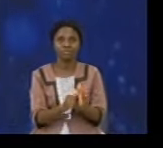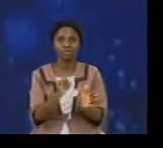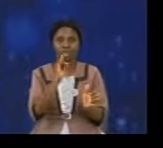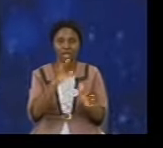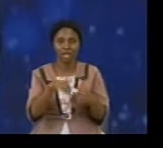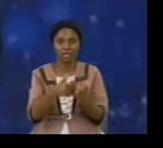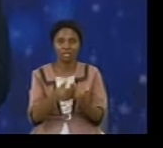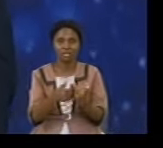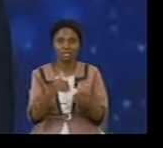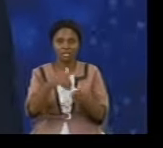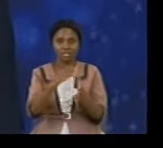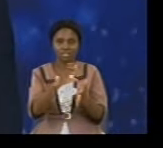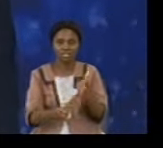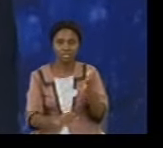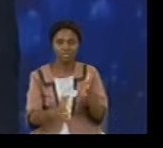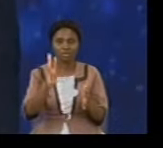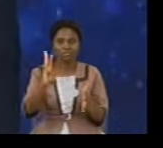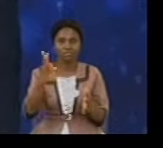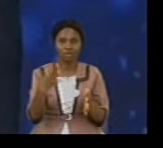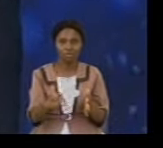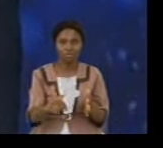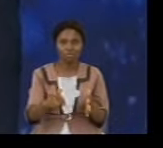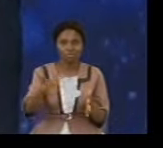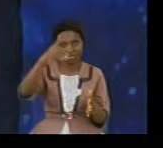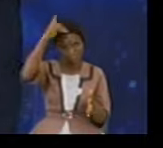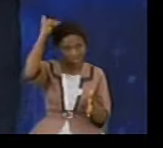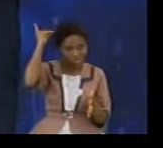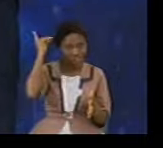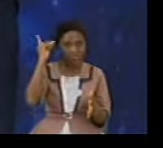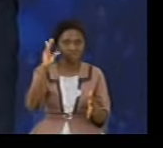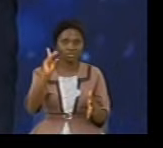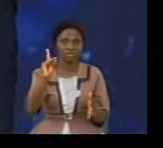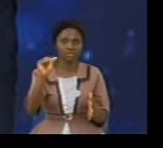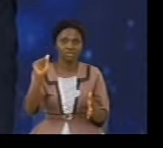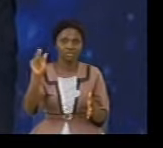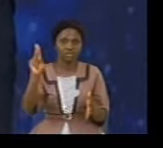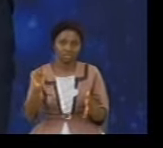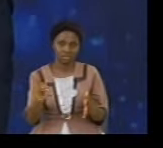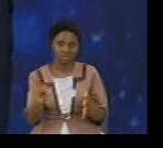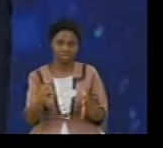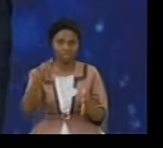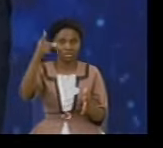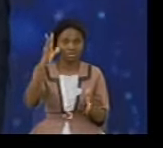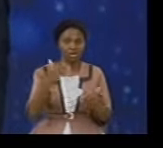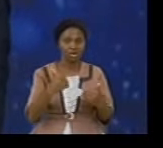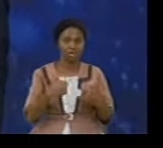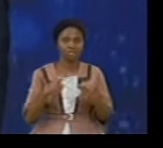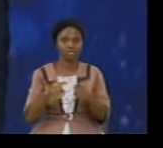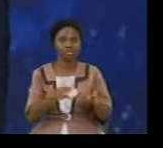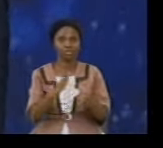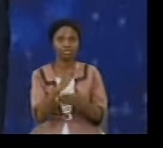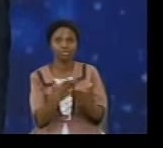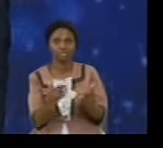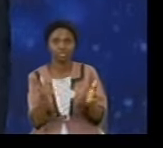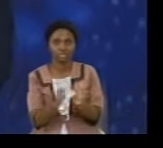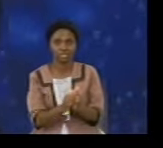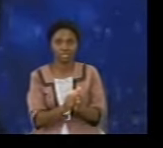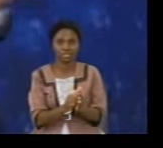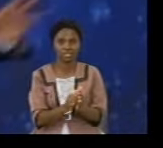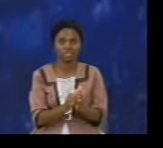4 of Daniel, God had to do something that humiliated the